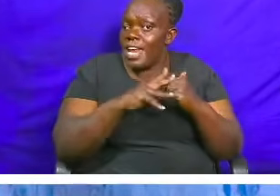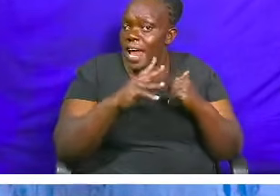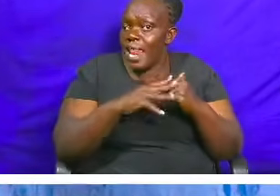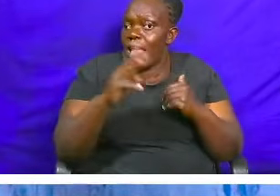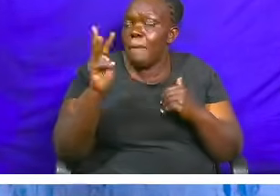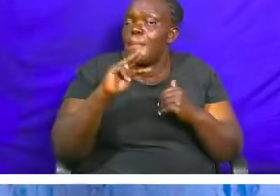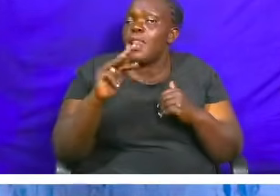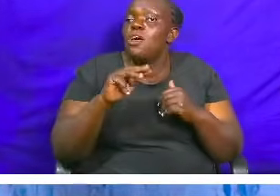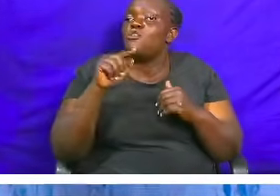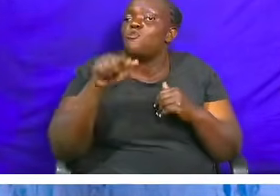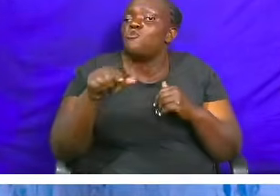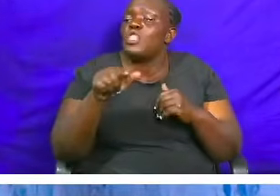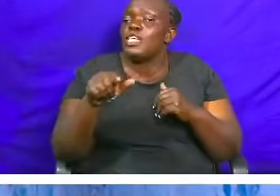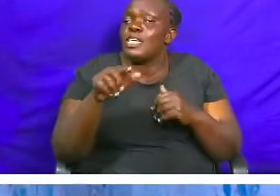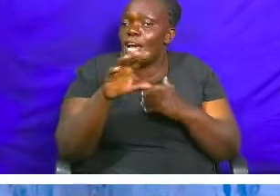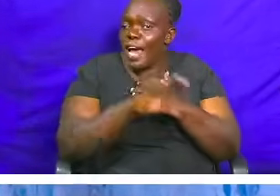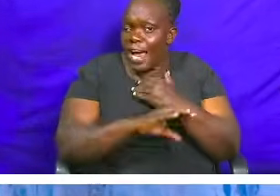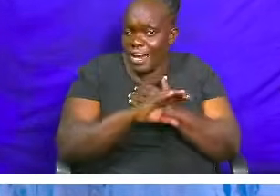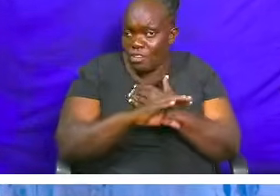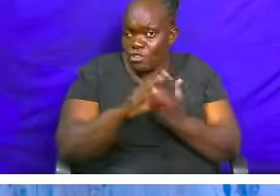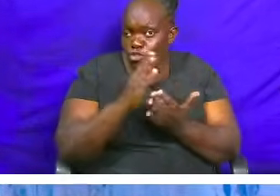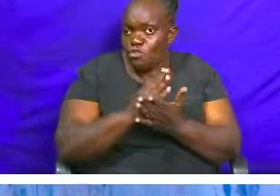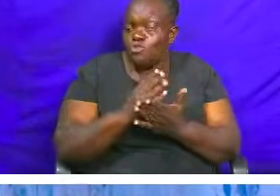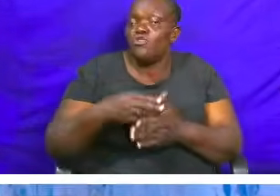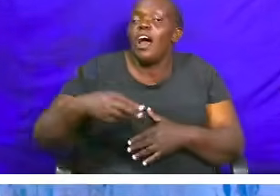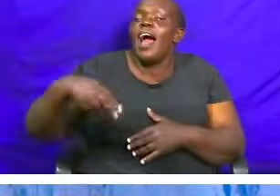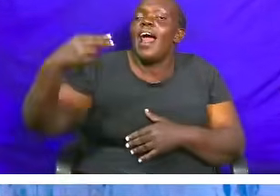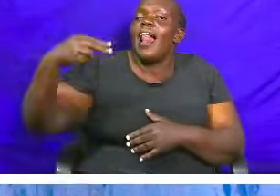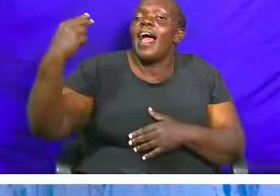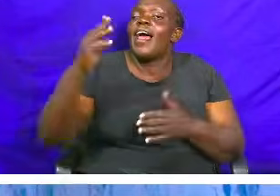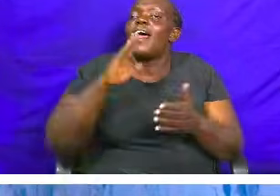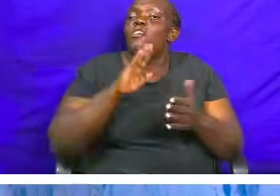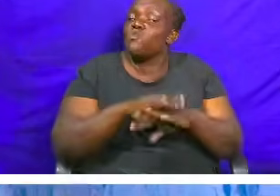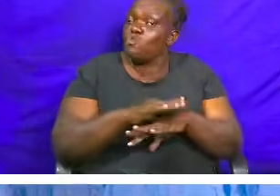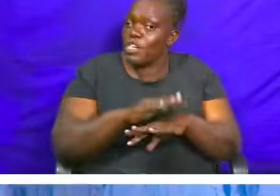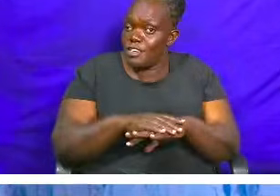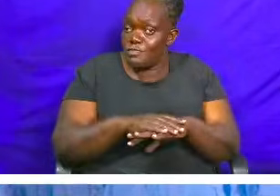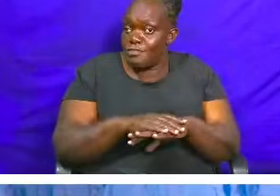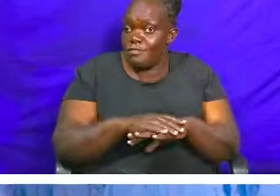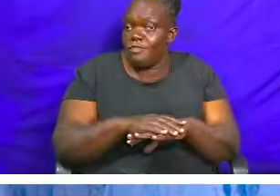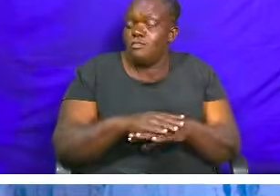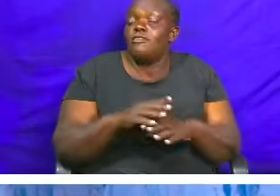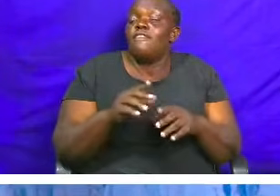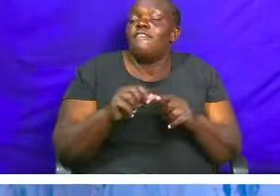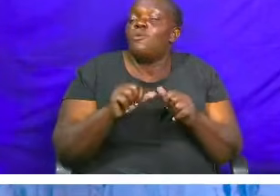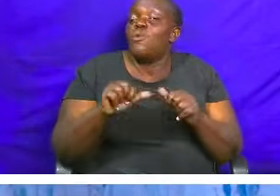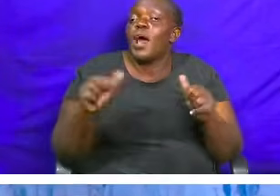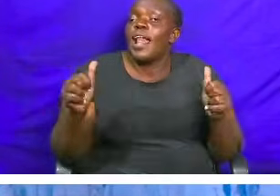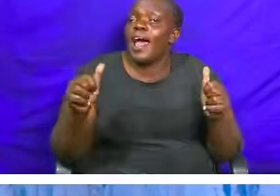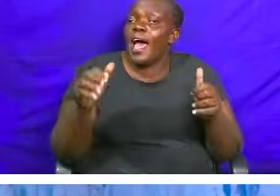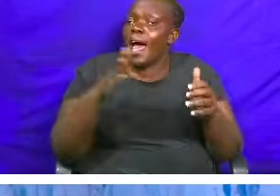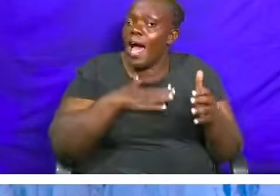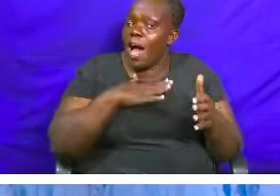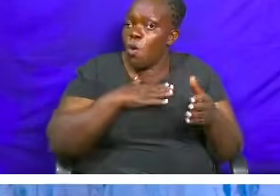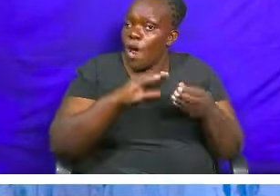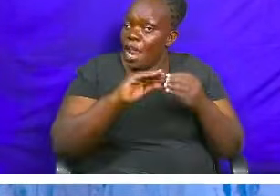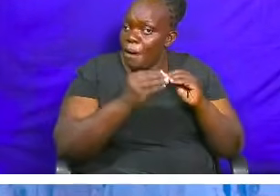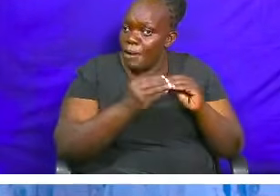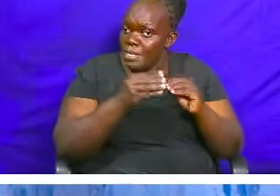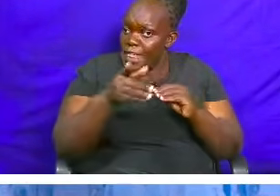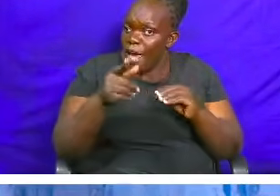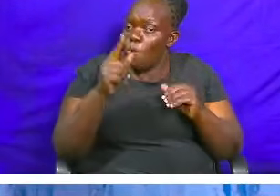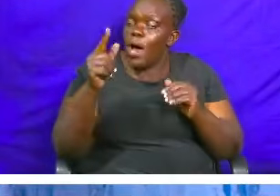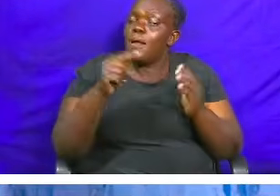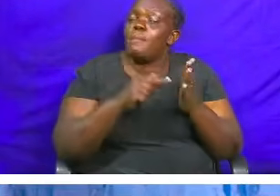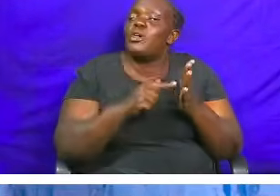coming to this country, and that is highly, highly, highly commendable. Noting very well that our numbers were, 1.48